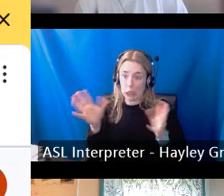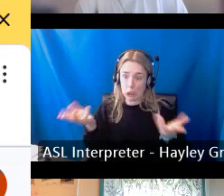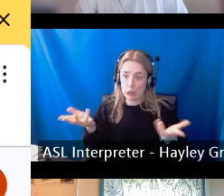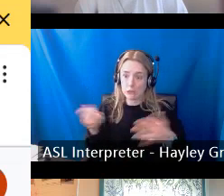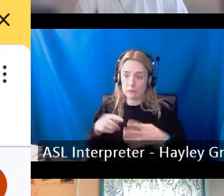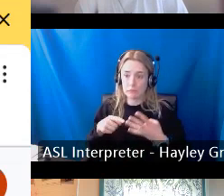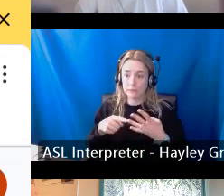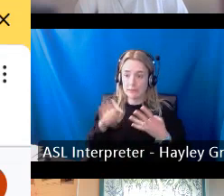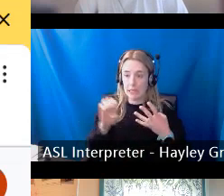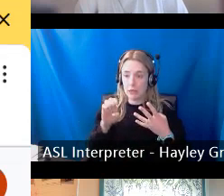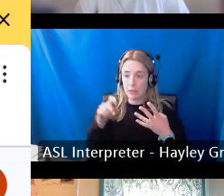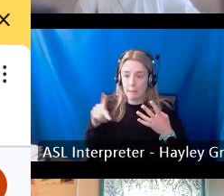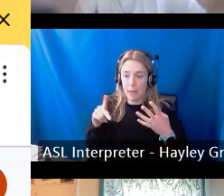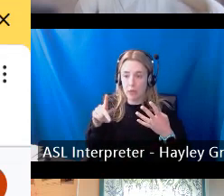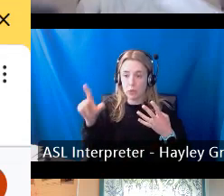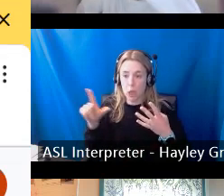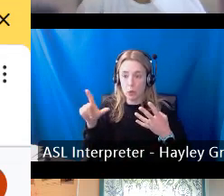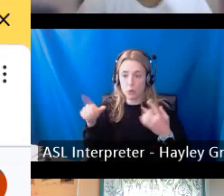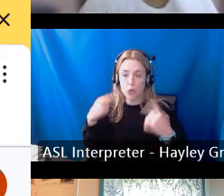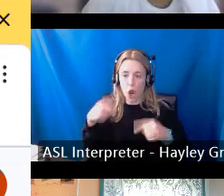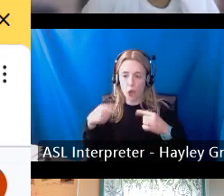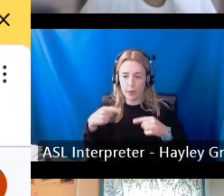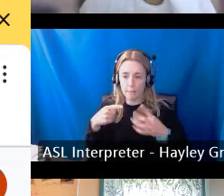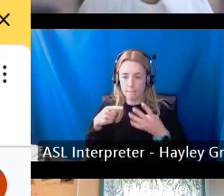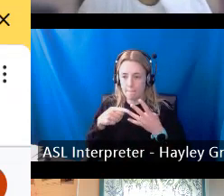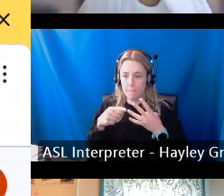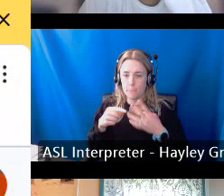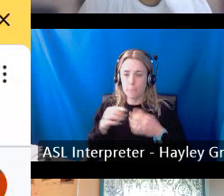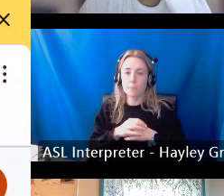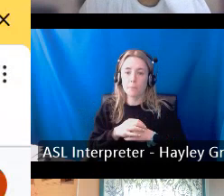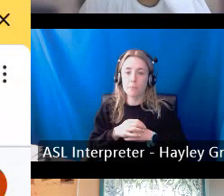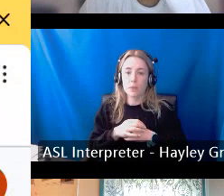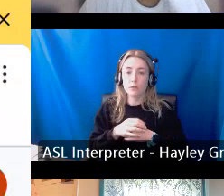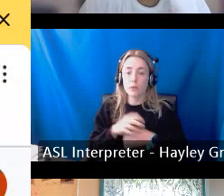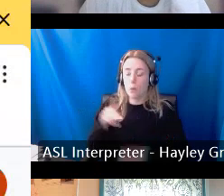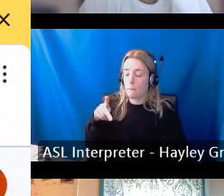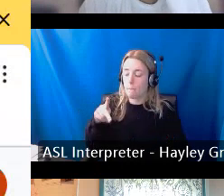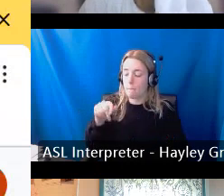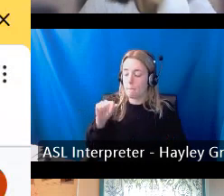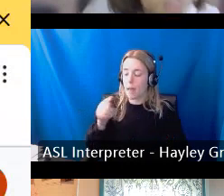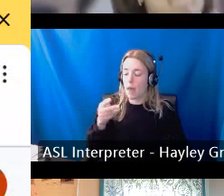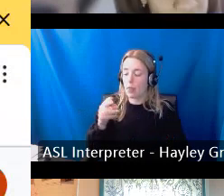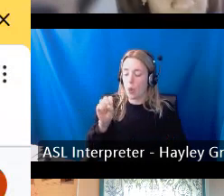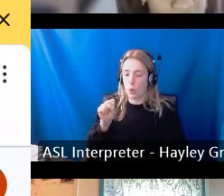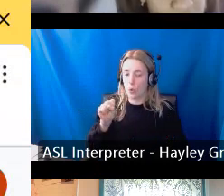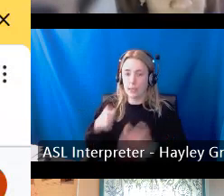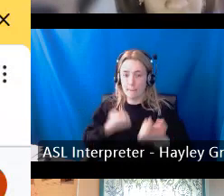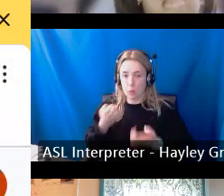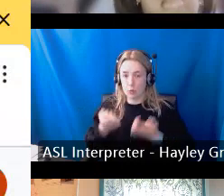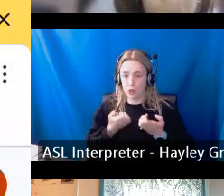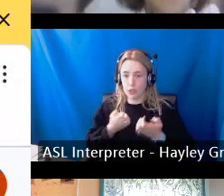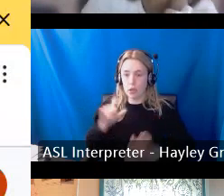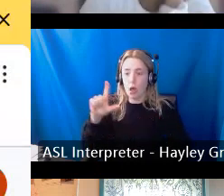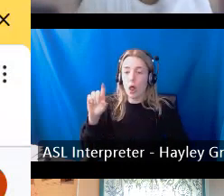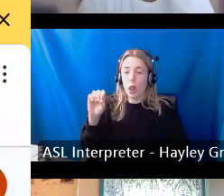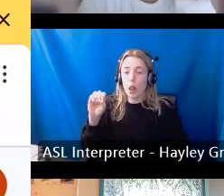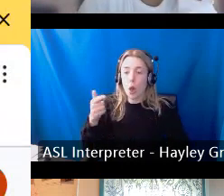But I wanted to make sure that we're understanding what this is. Pathos is emotion, logos is